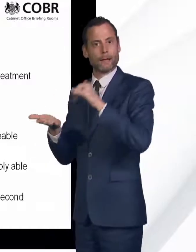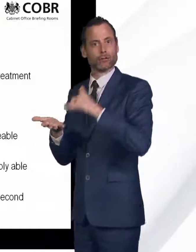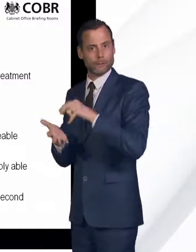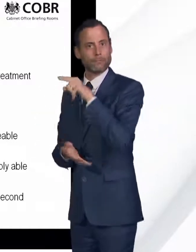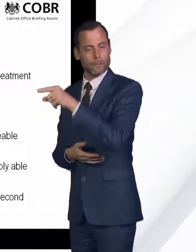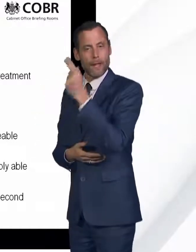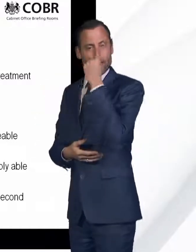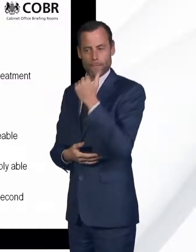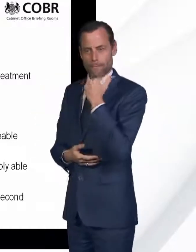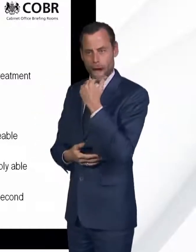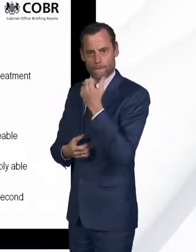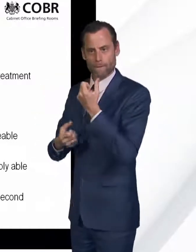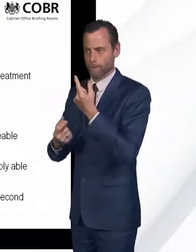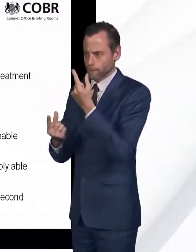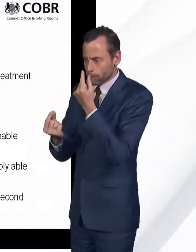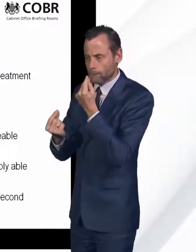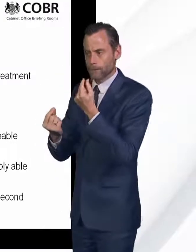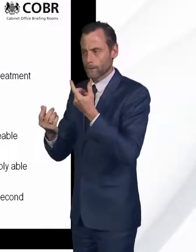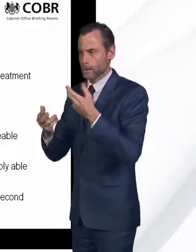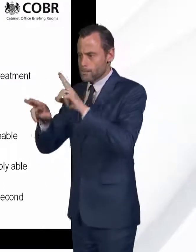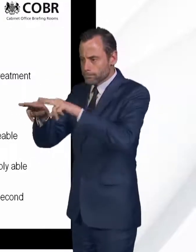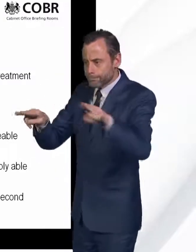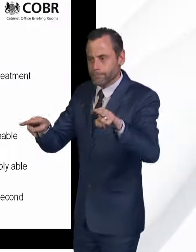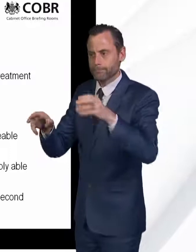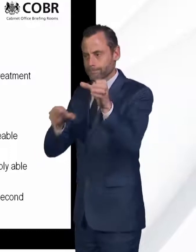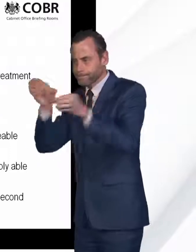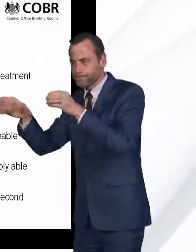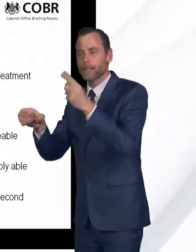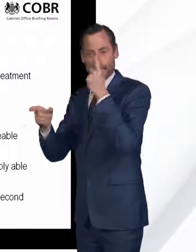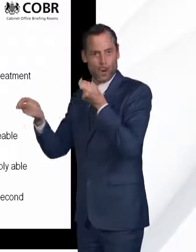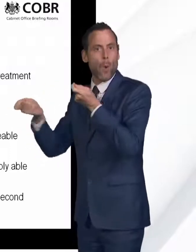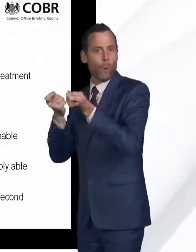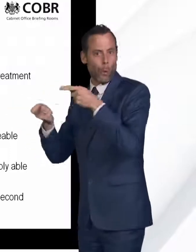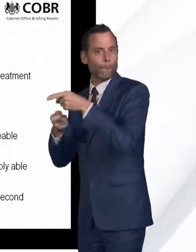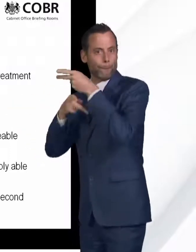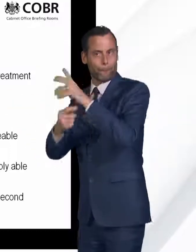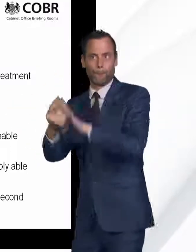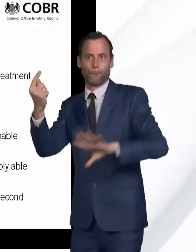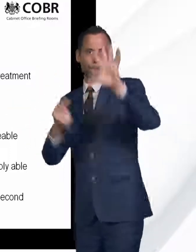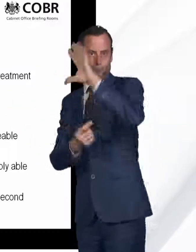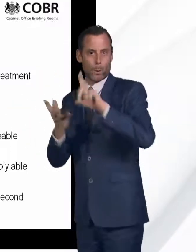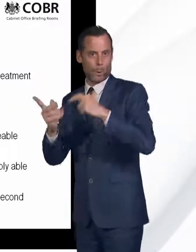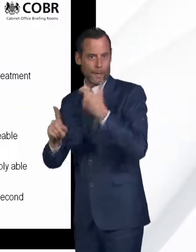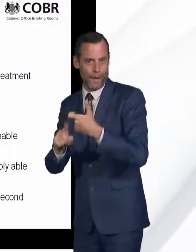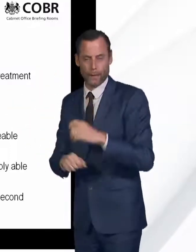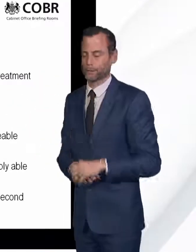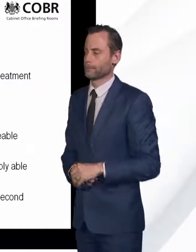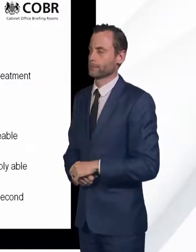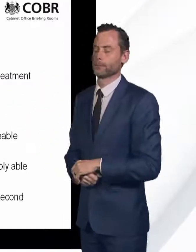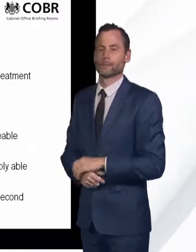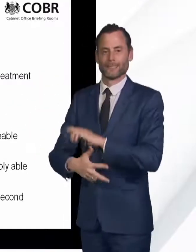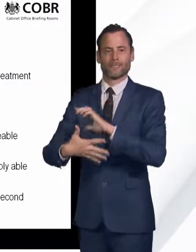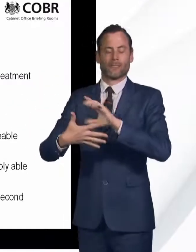critical care and specialist treatment right across the UK. The second is that we should have seen